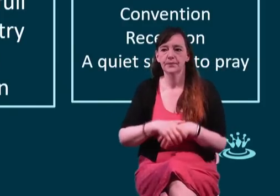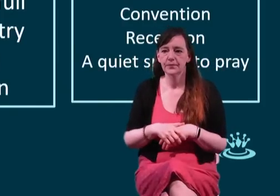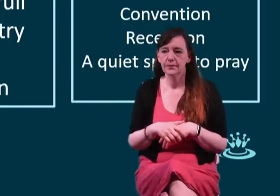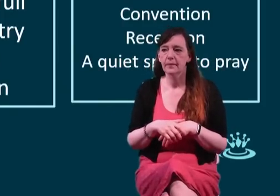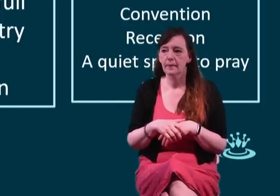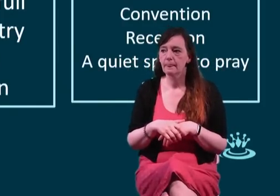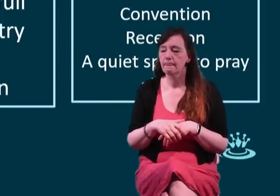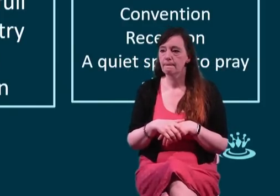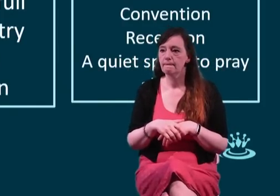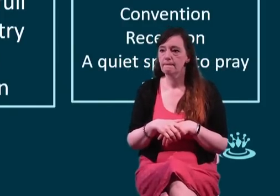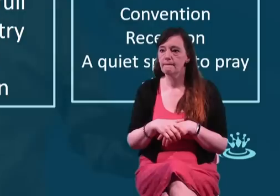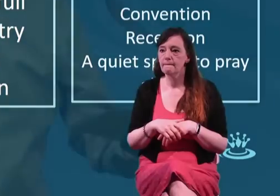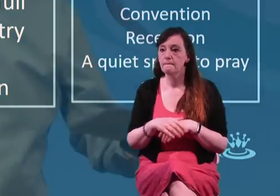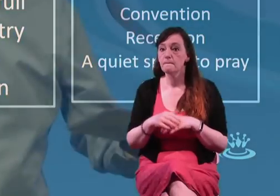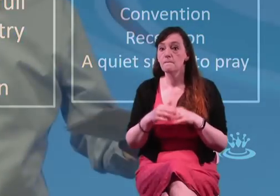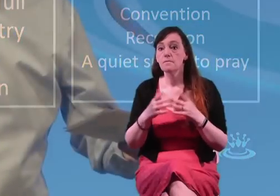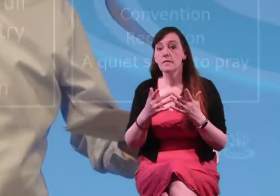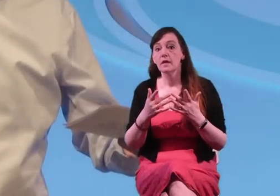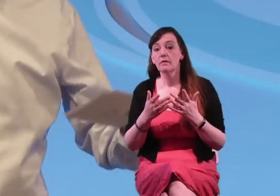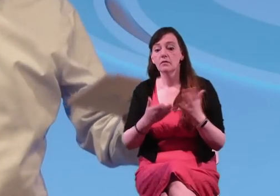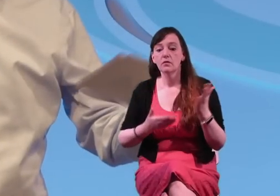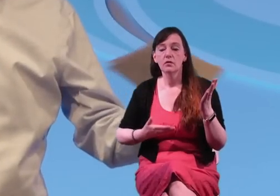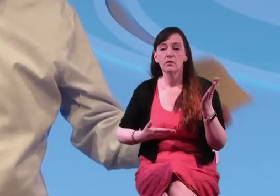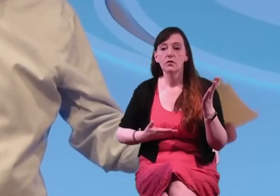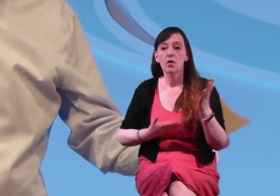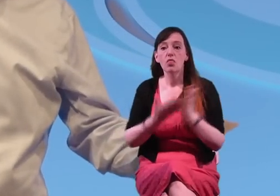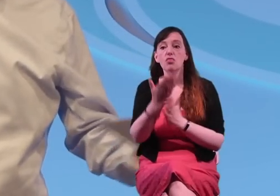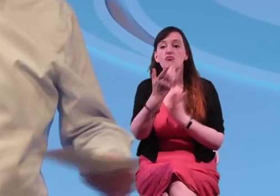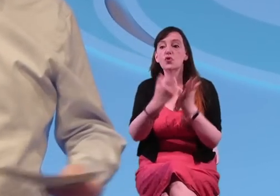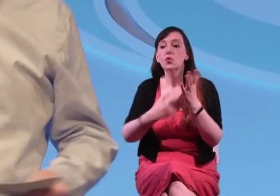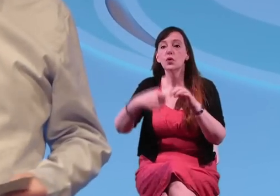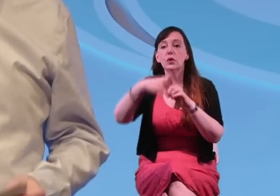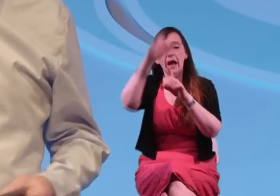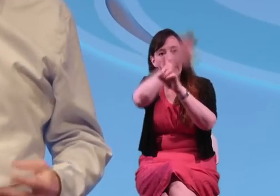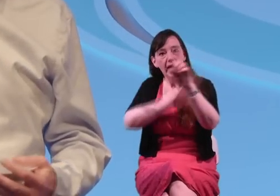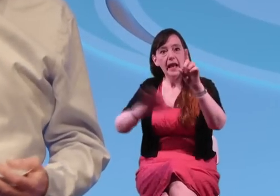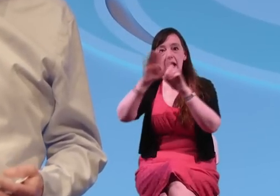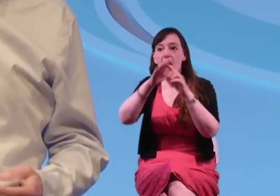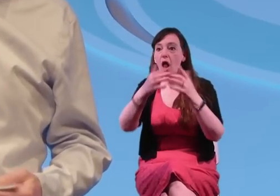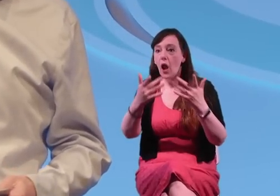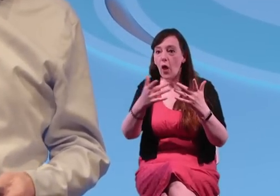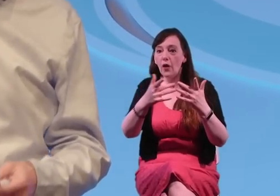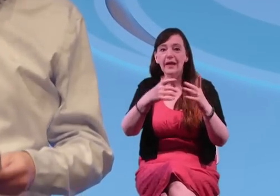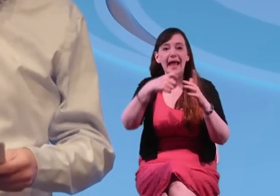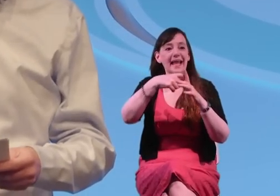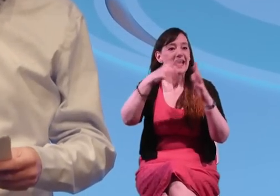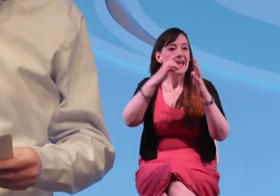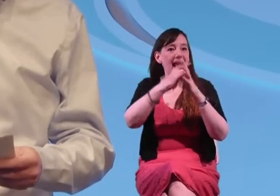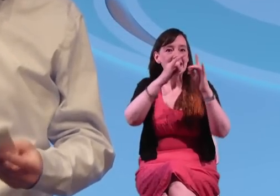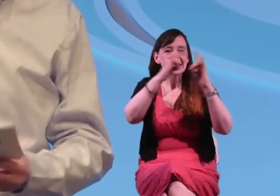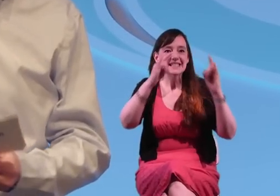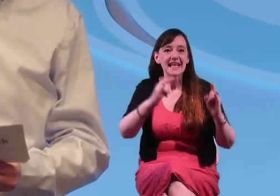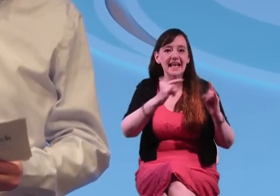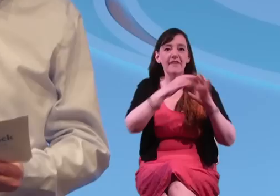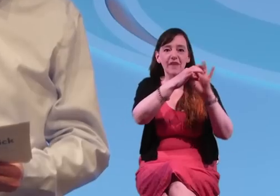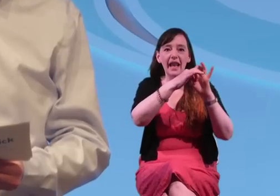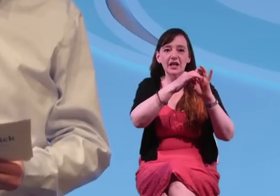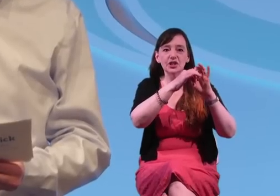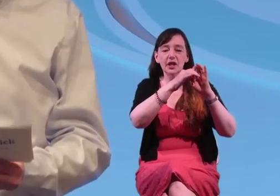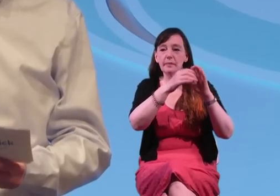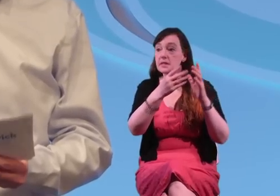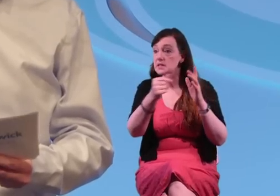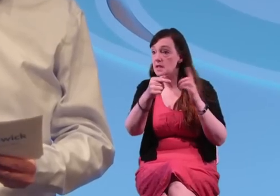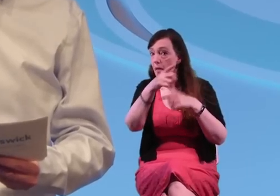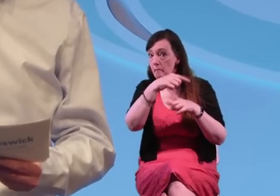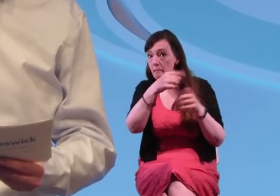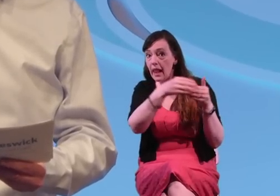lots of Keswick fellowships in different parts of the country, and some of you here are leaders of those, and there's a special meeting for you